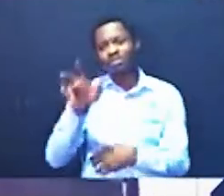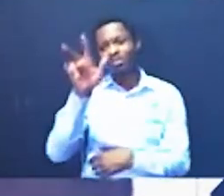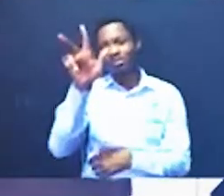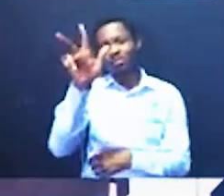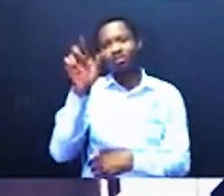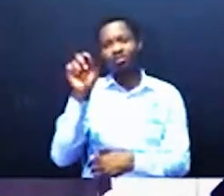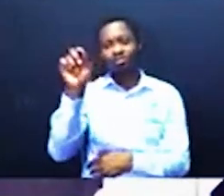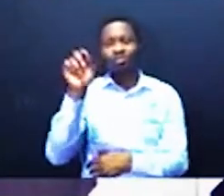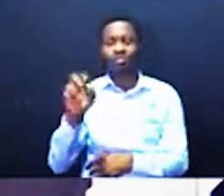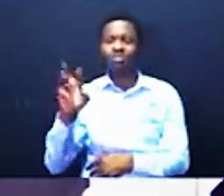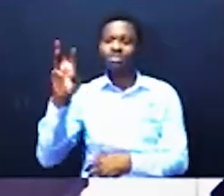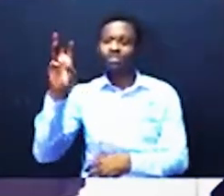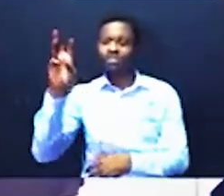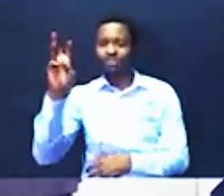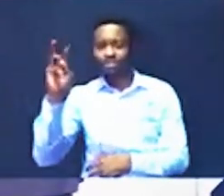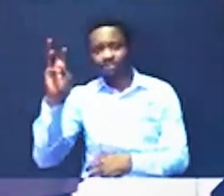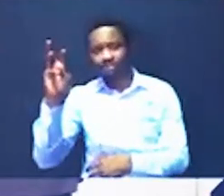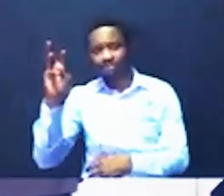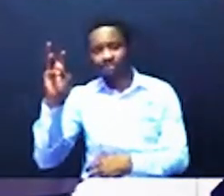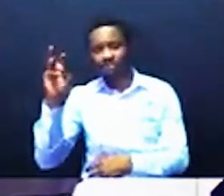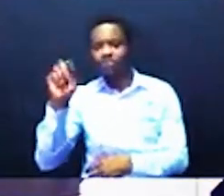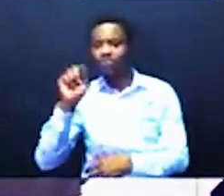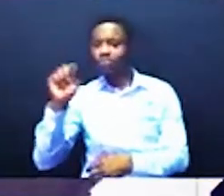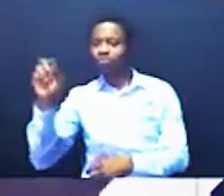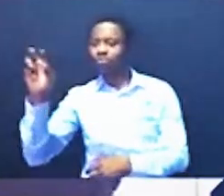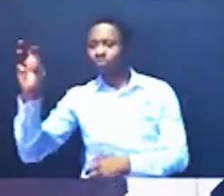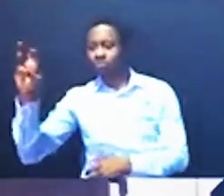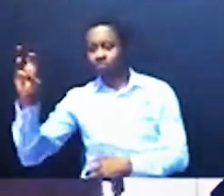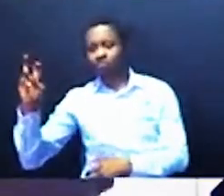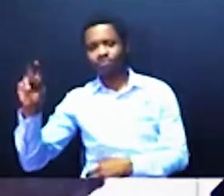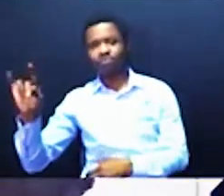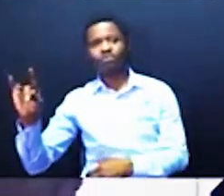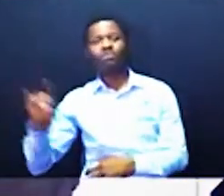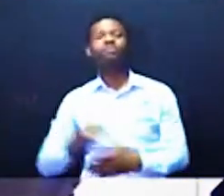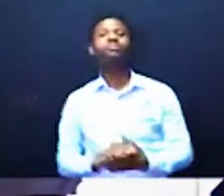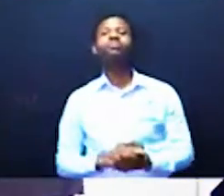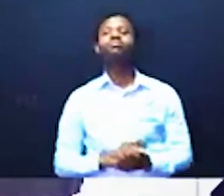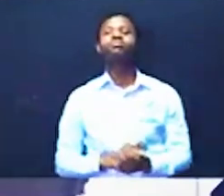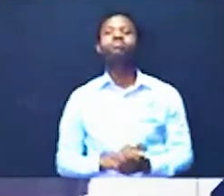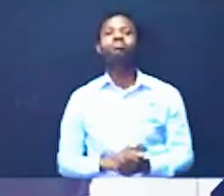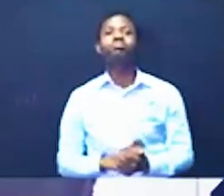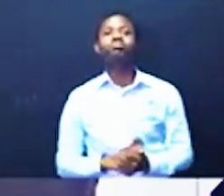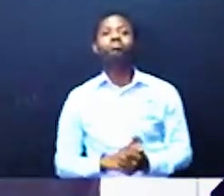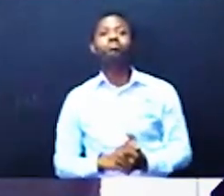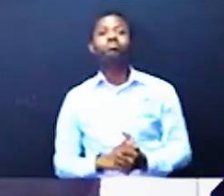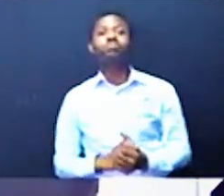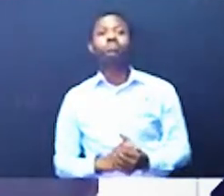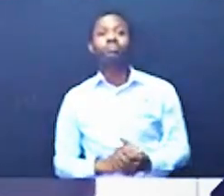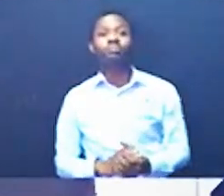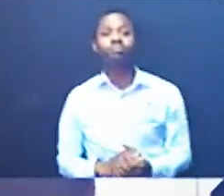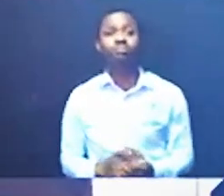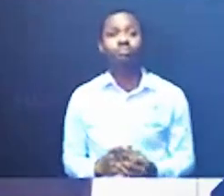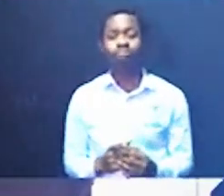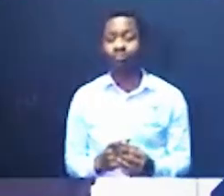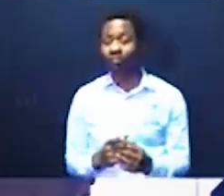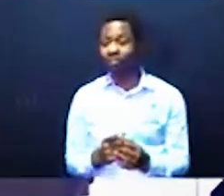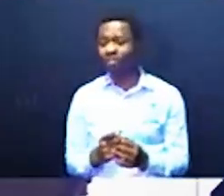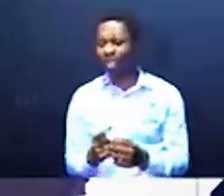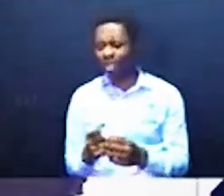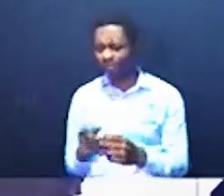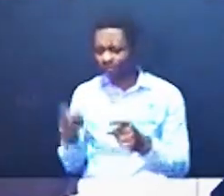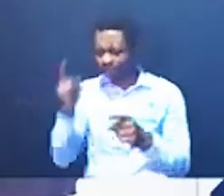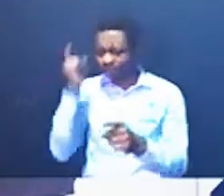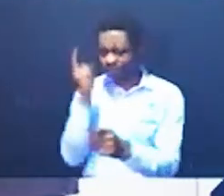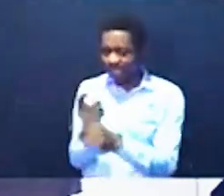Matthew 3, verse 16 and 17. Matthew As soon as Jesus was baptized,